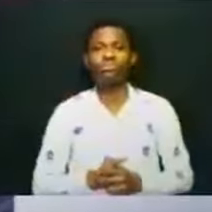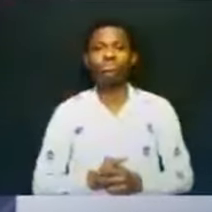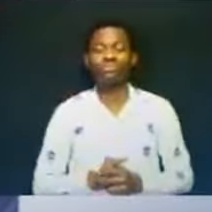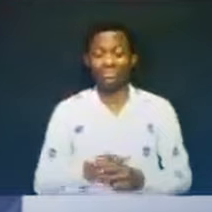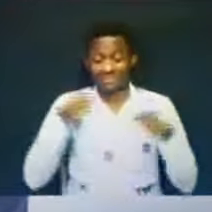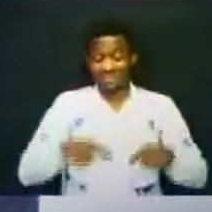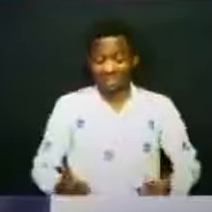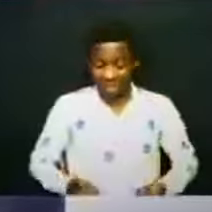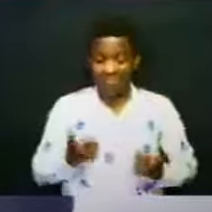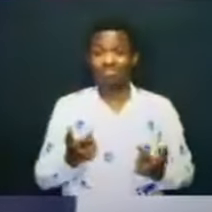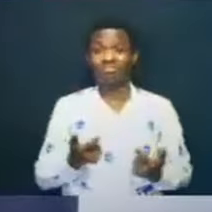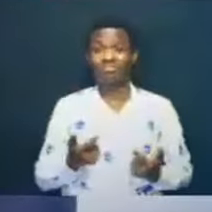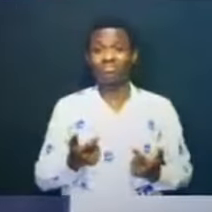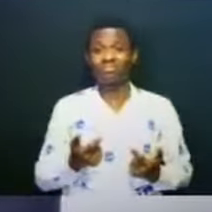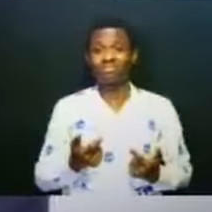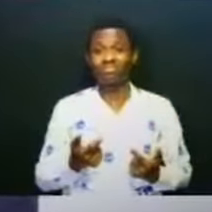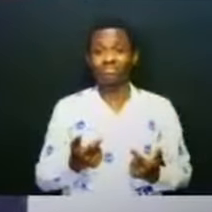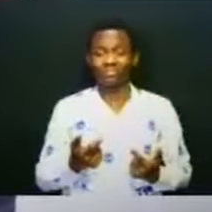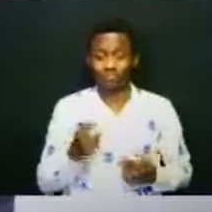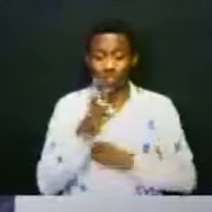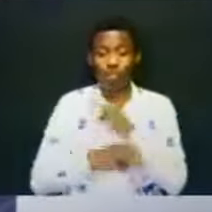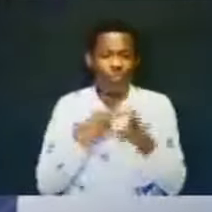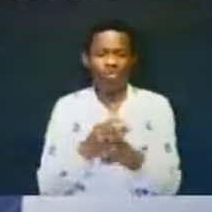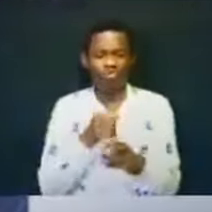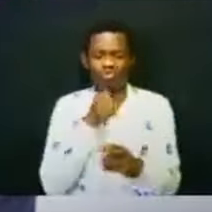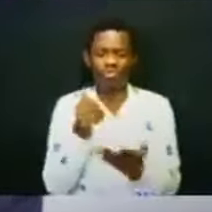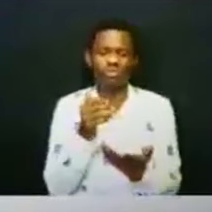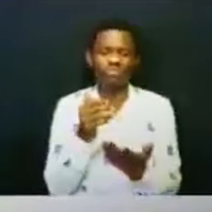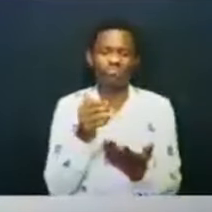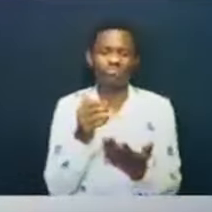this life, the world is not fair.